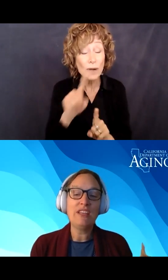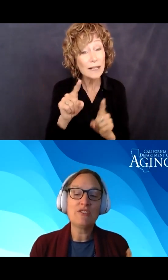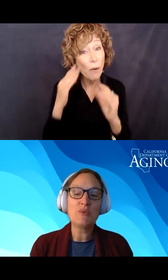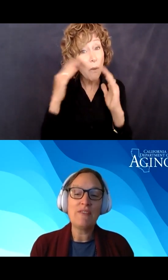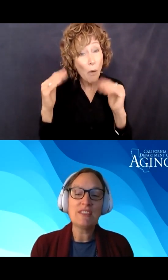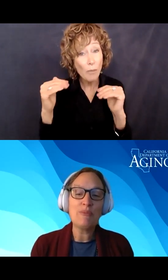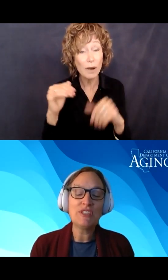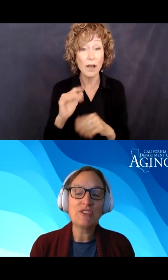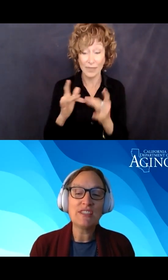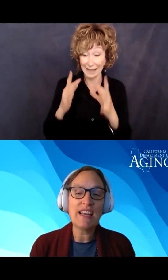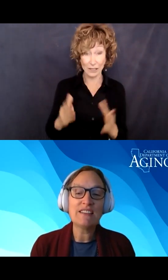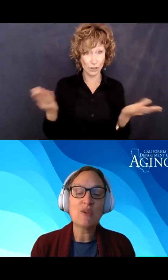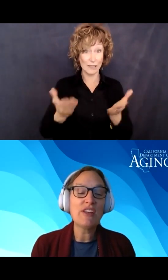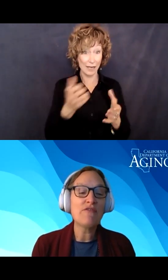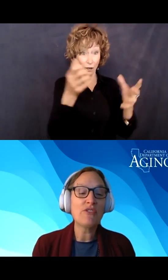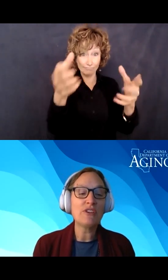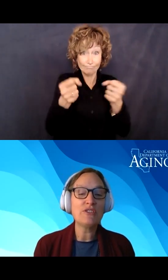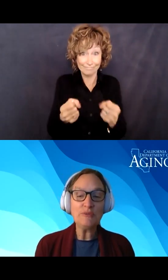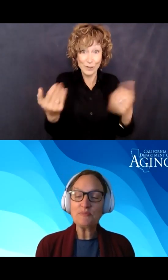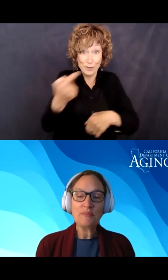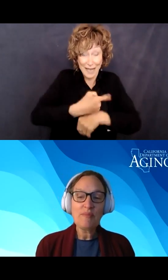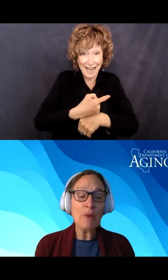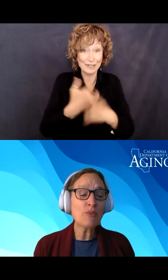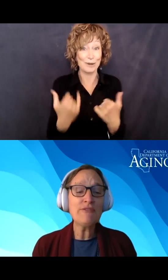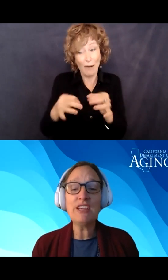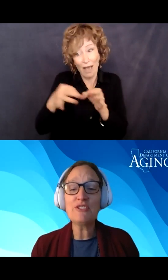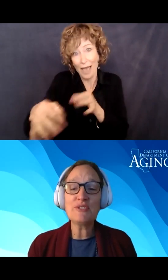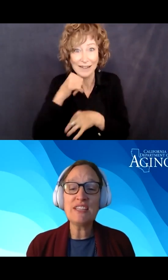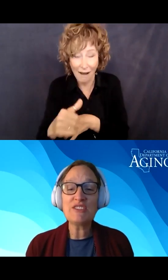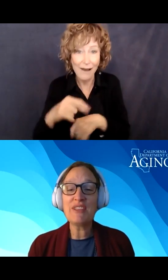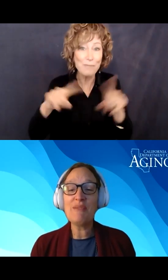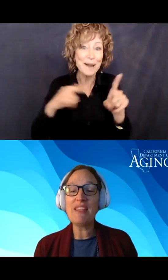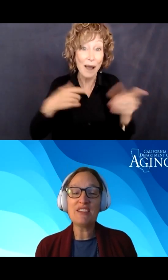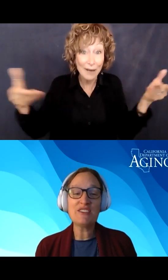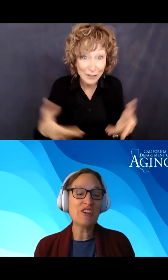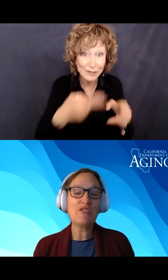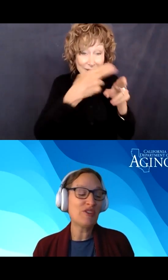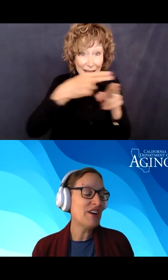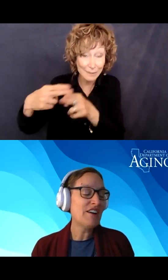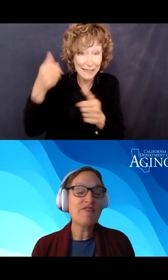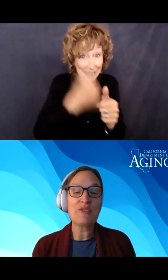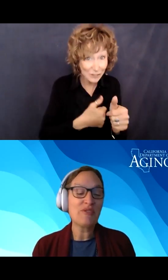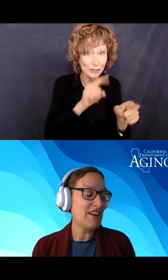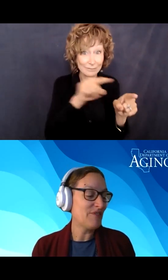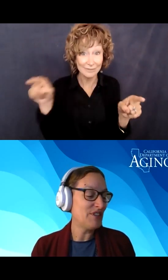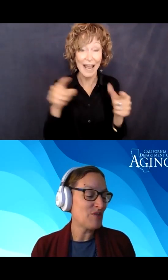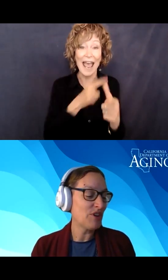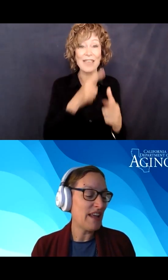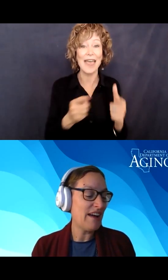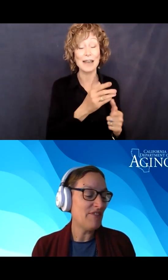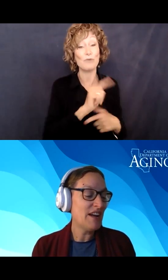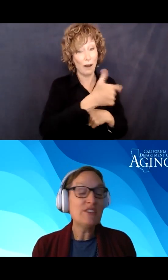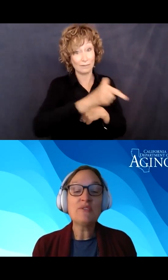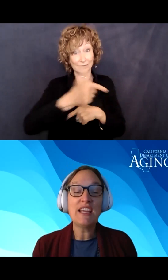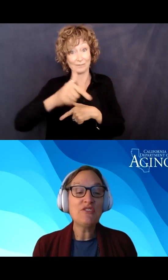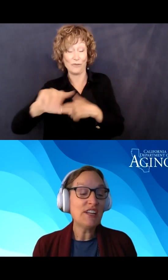by the leaders we have assembled here today. And so without further ado, I will briefly introduce each of them and then turn it over for the great conversation we're going